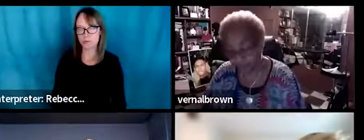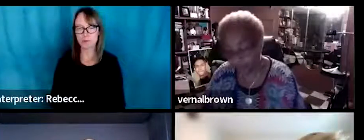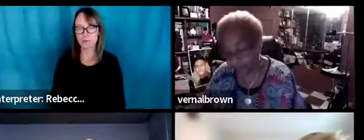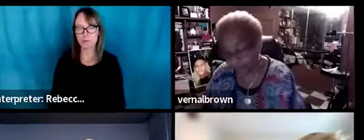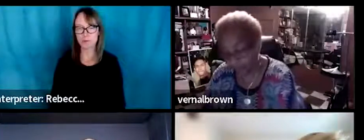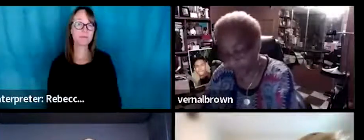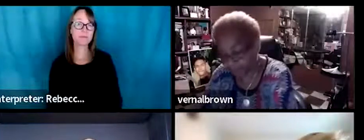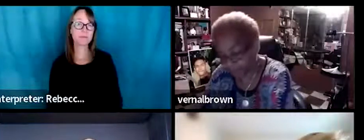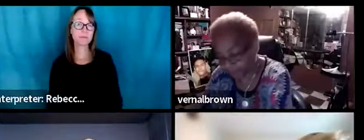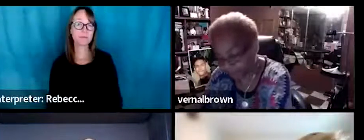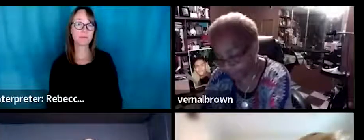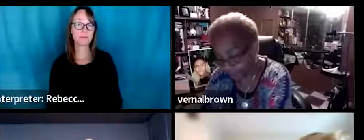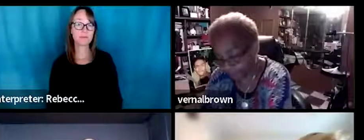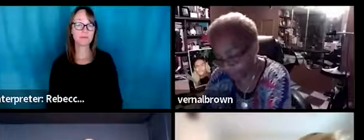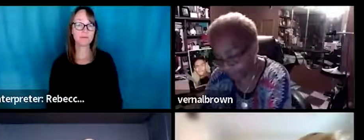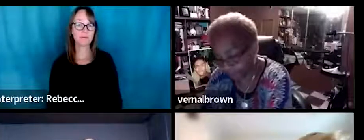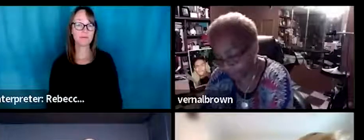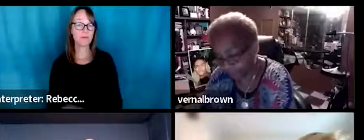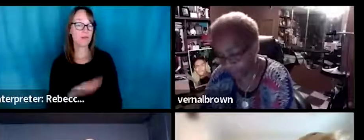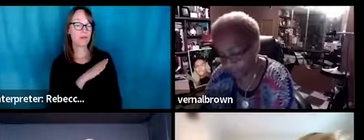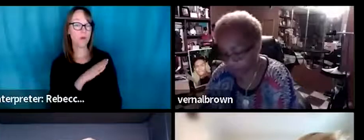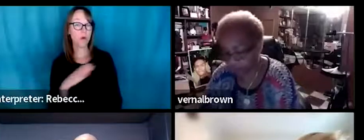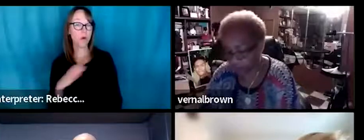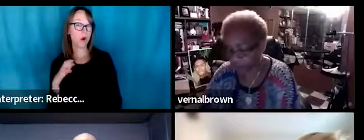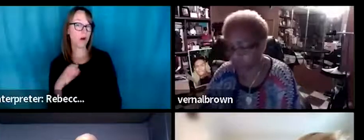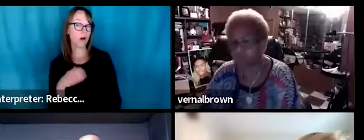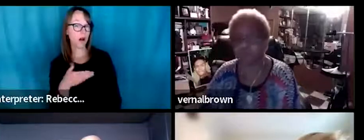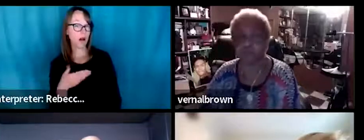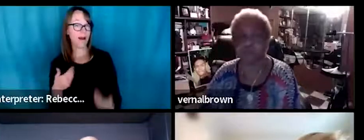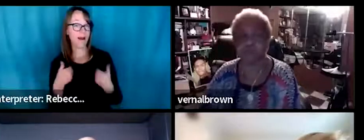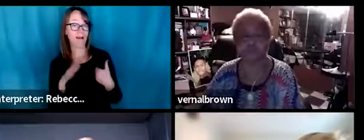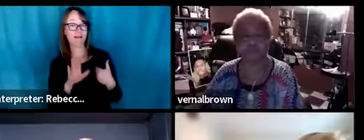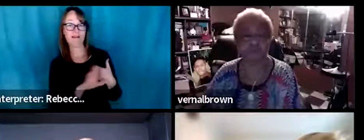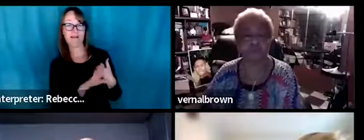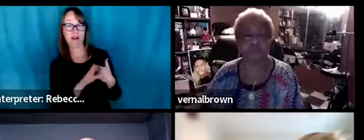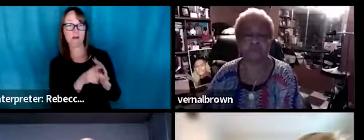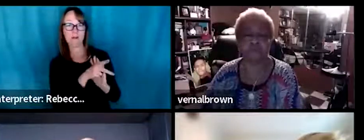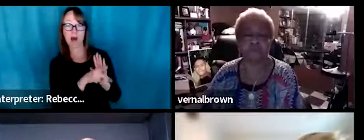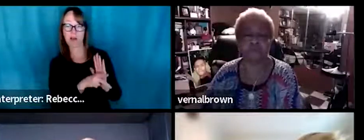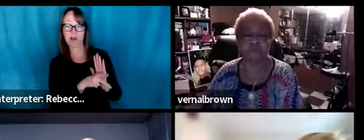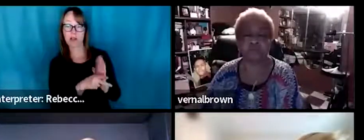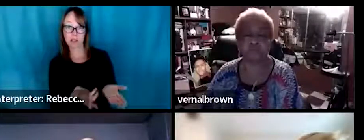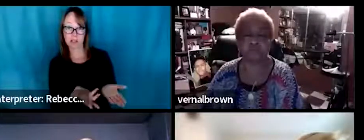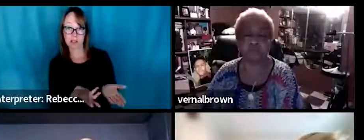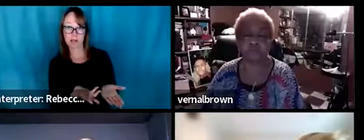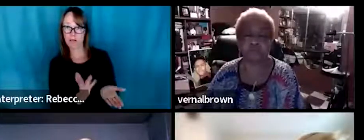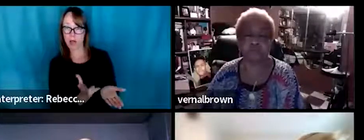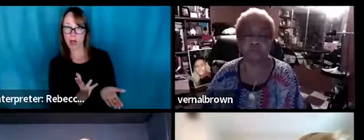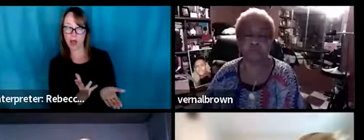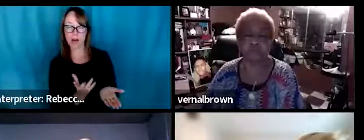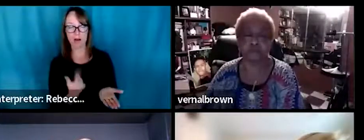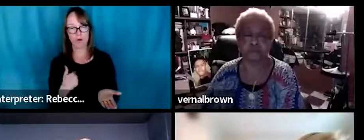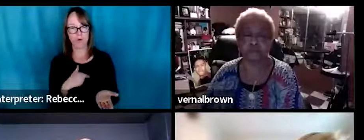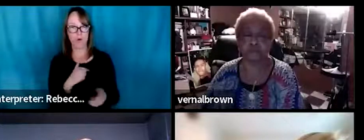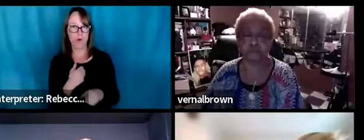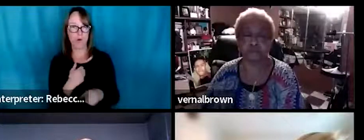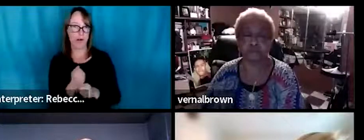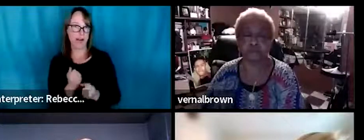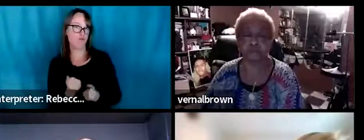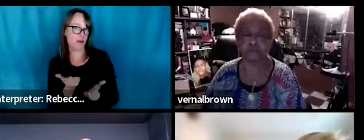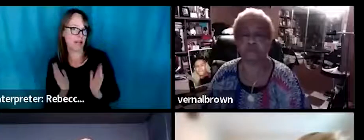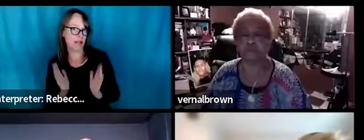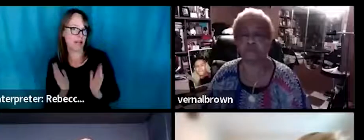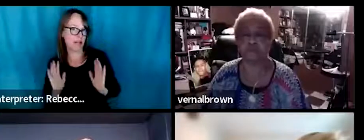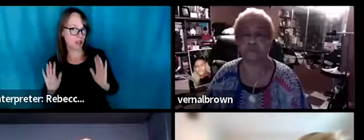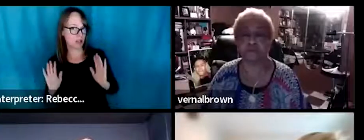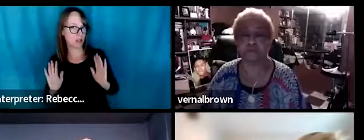of the board. We're simply making a recommendation. To answer your question specifically, can we do business